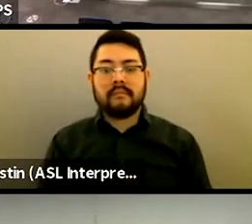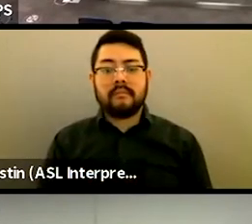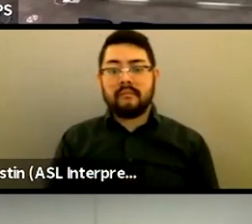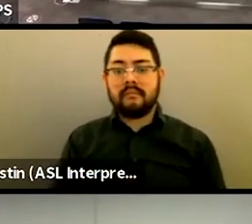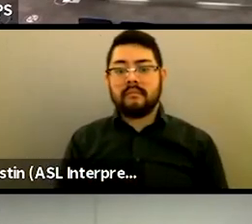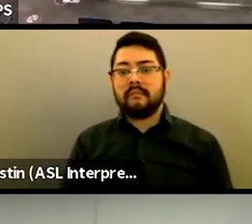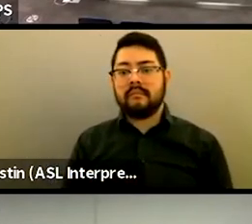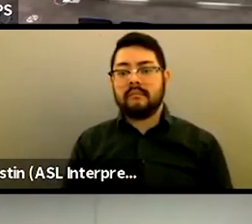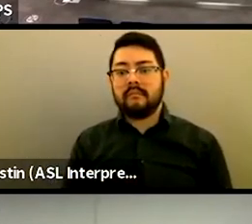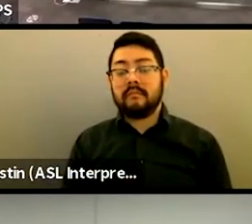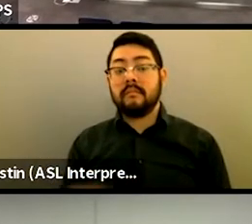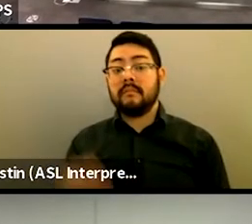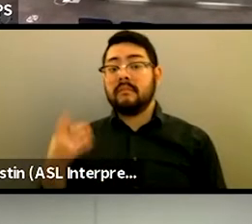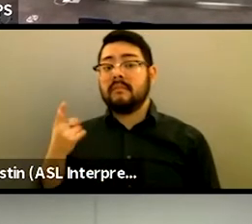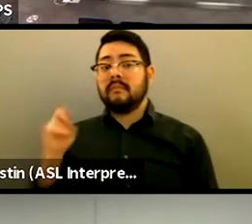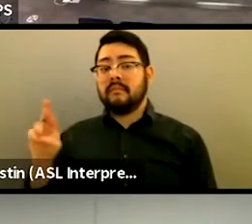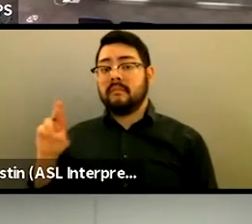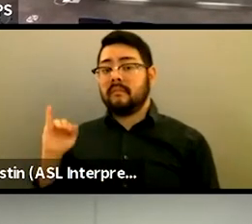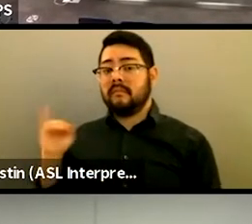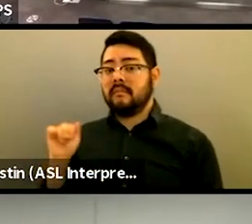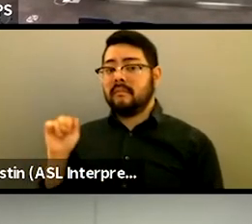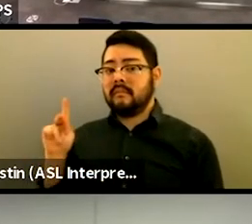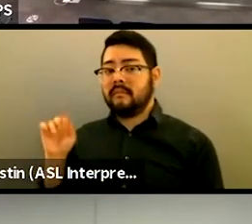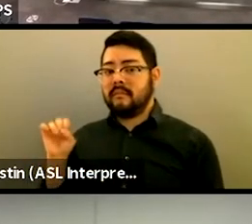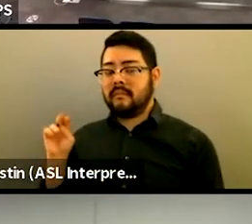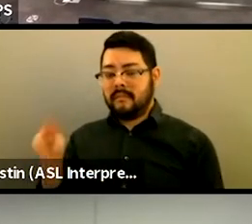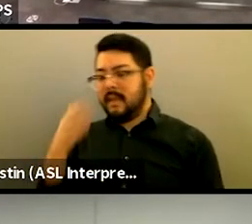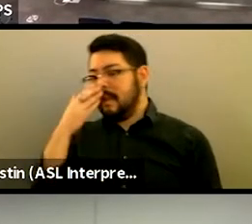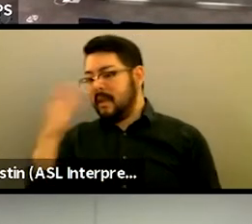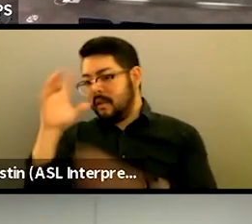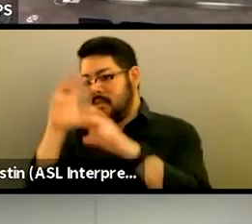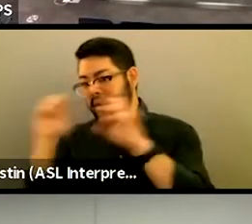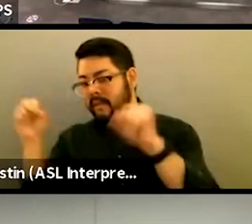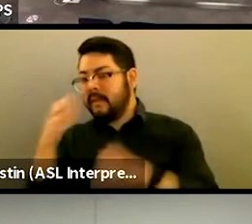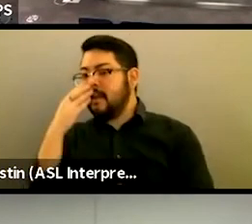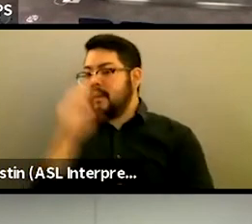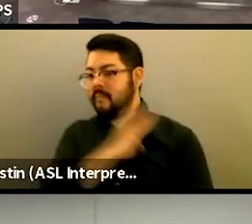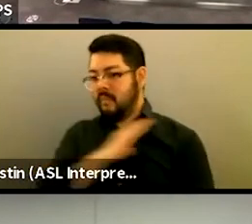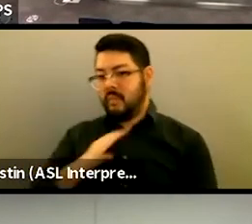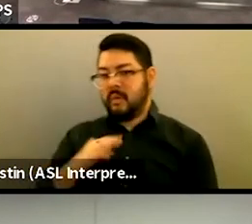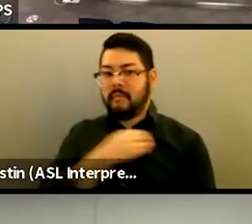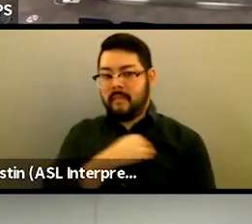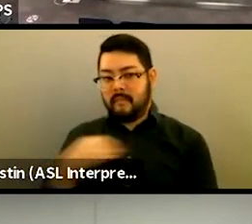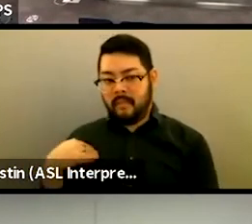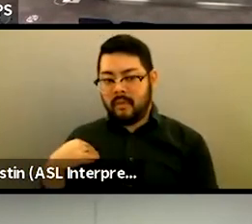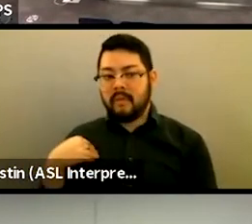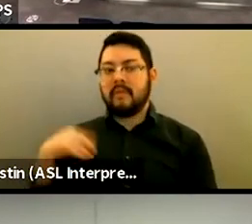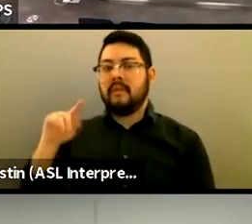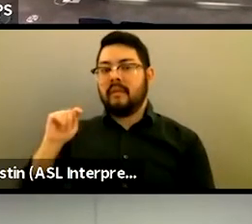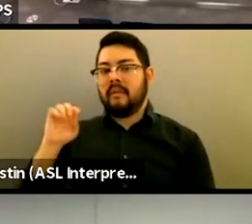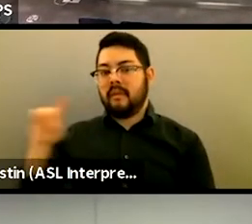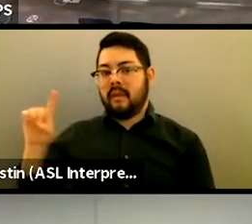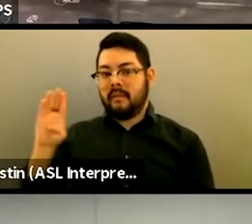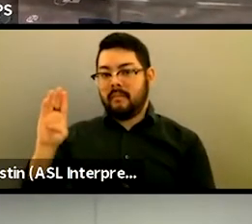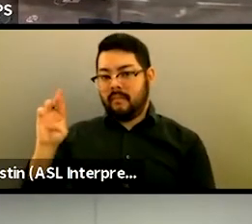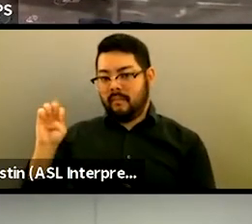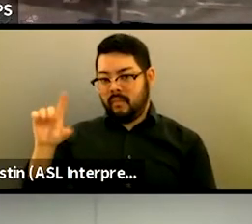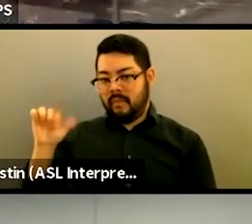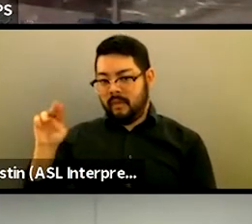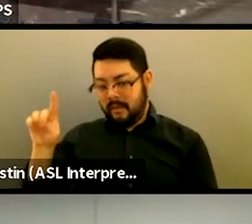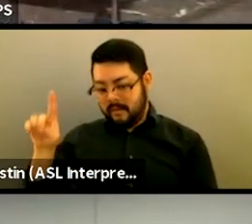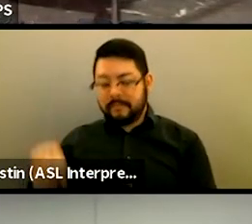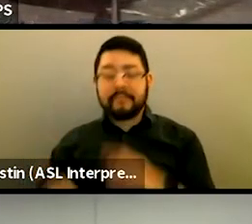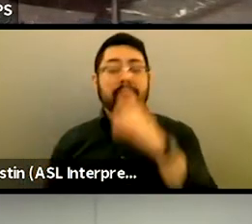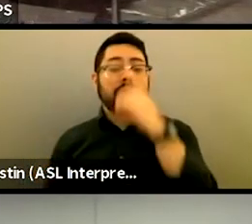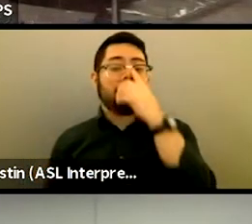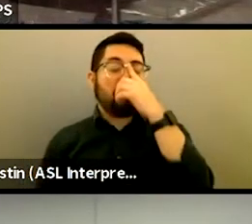Jackson. Thank you, President Del Valle, and thank you, Board Member Ty Breedland, for that question. As you stated, we do communicate